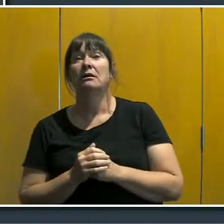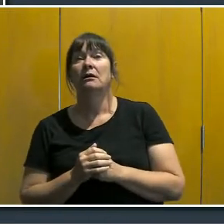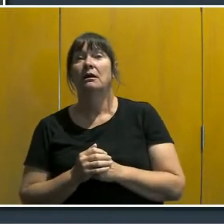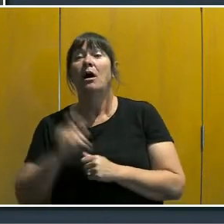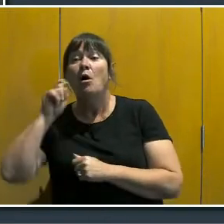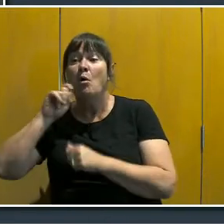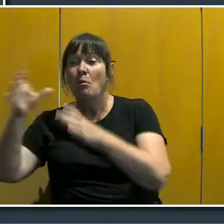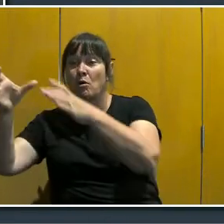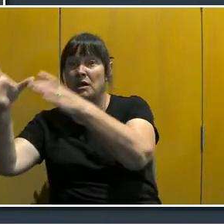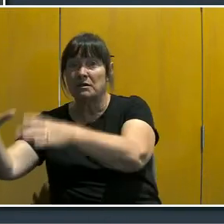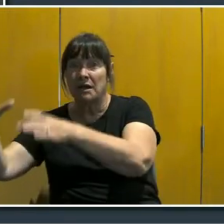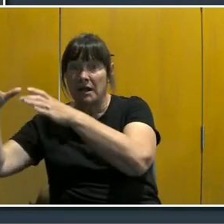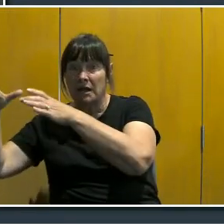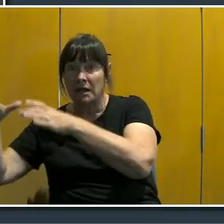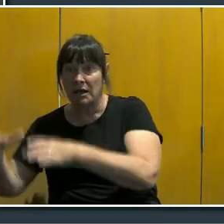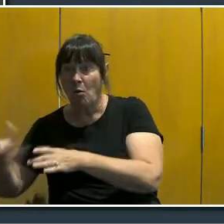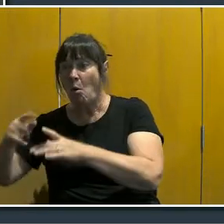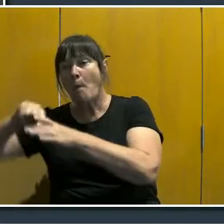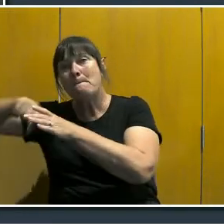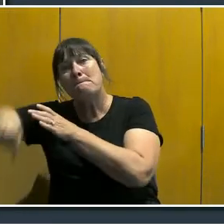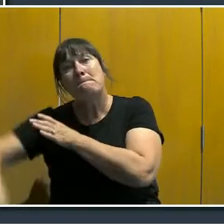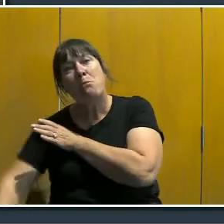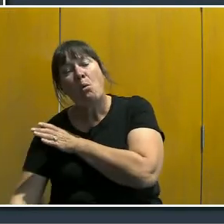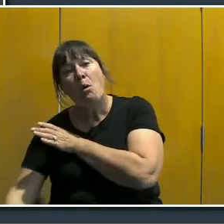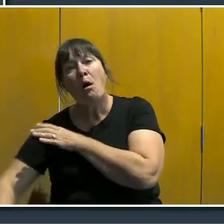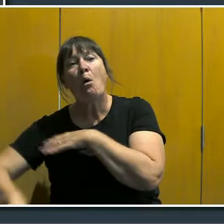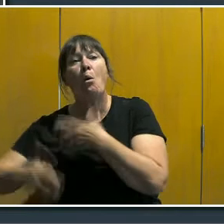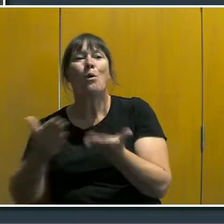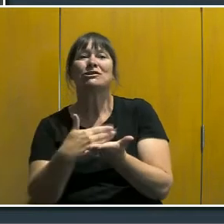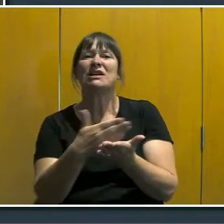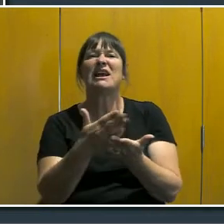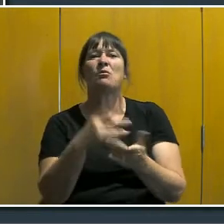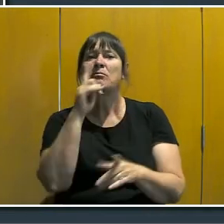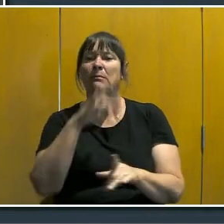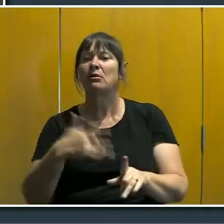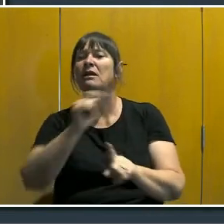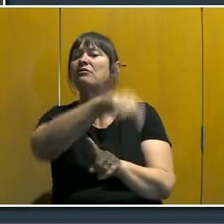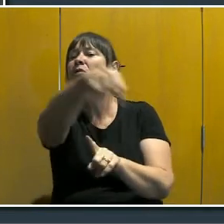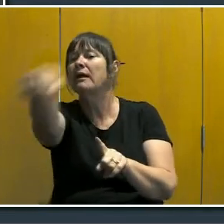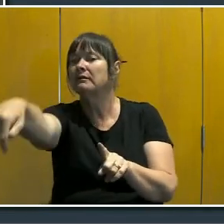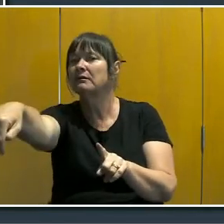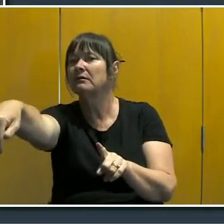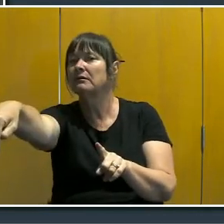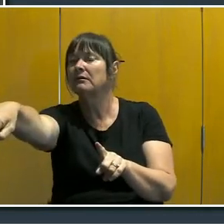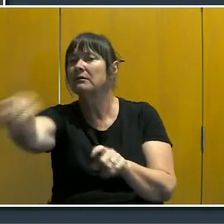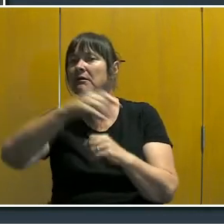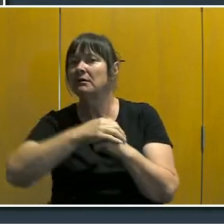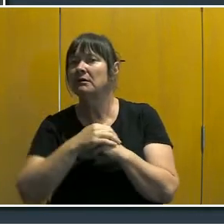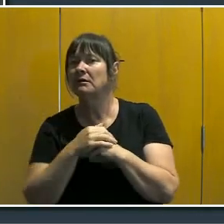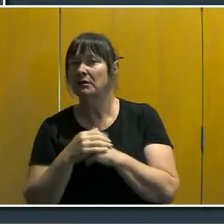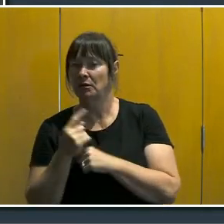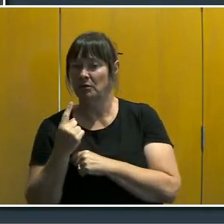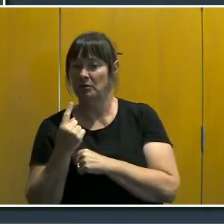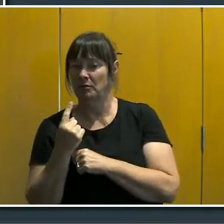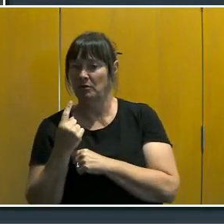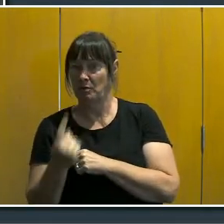water tanks or have a bore or share the cost of a bore from neighbours. We chose to have two